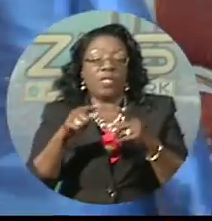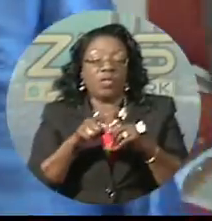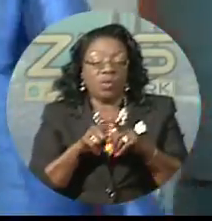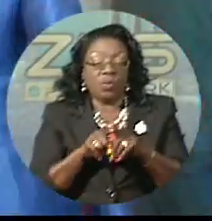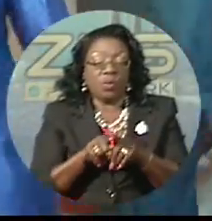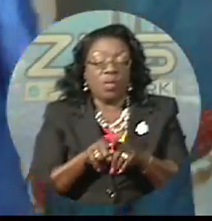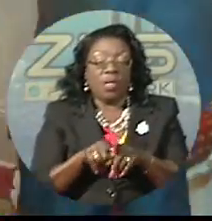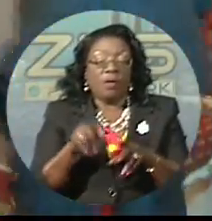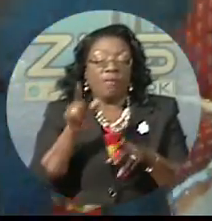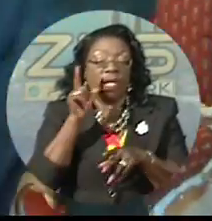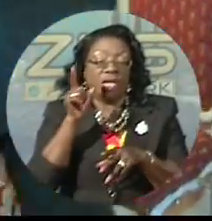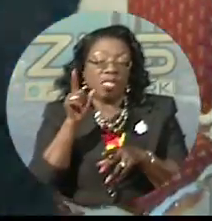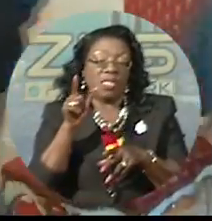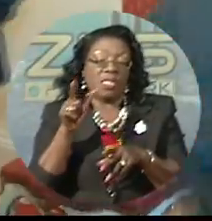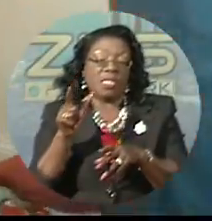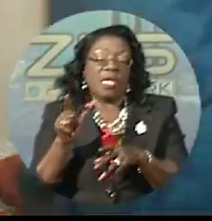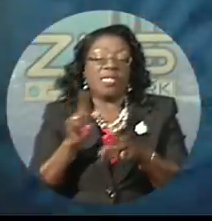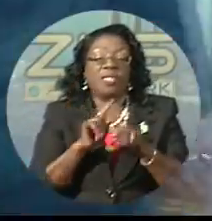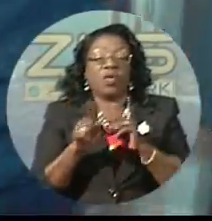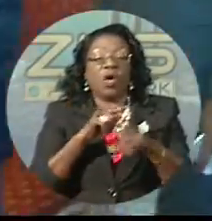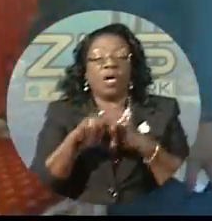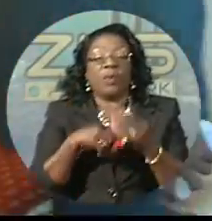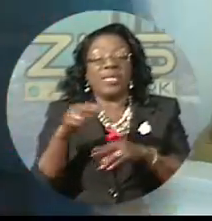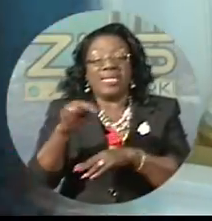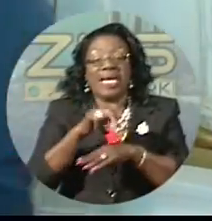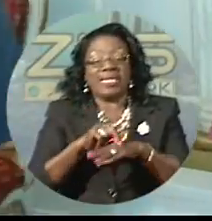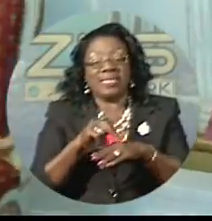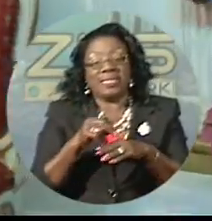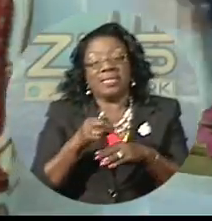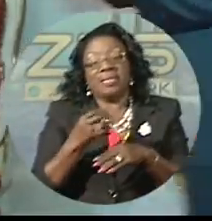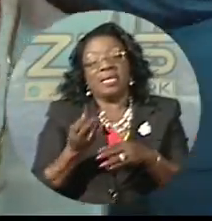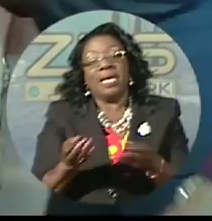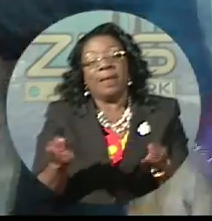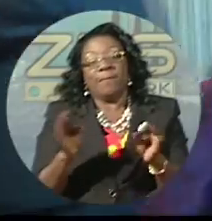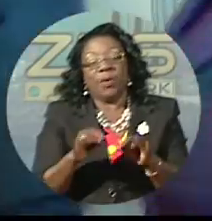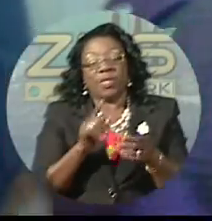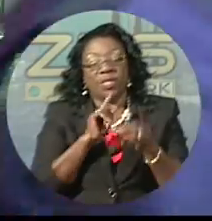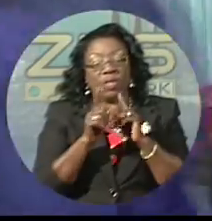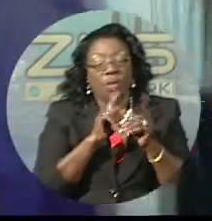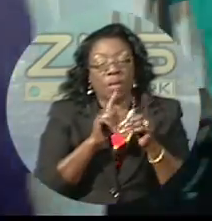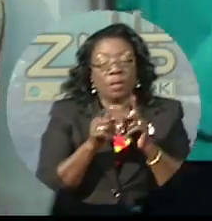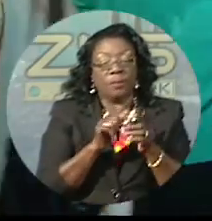as the Governor General discussed issues of national import with them. The group later